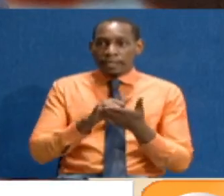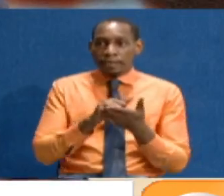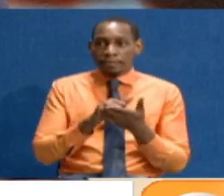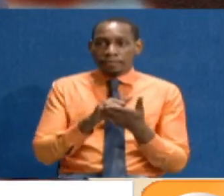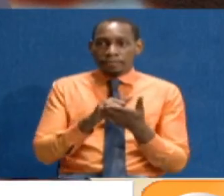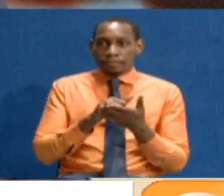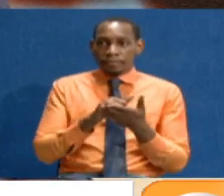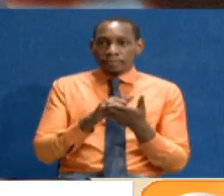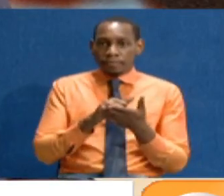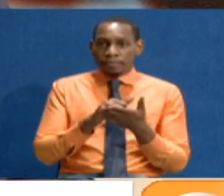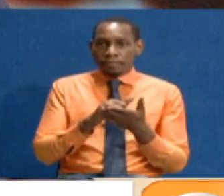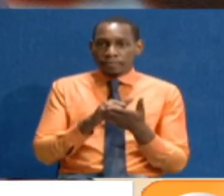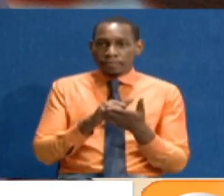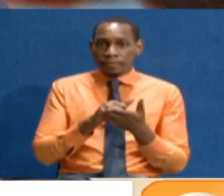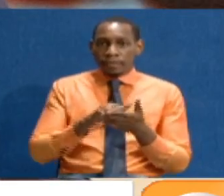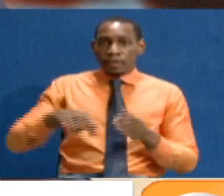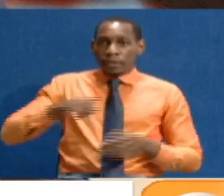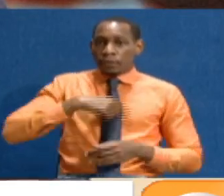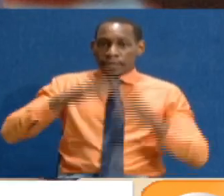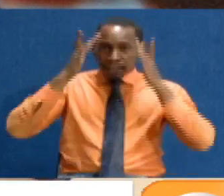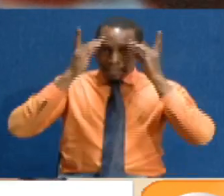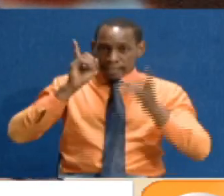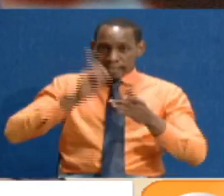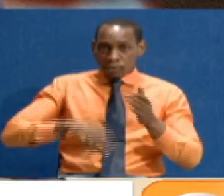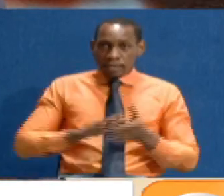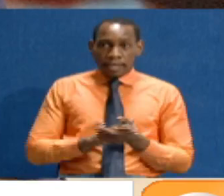partner. And we decided from the word go that